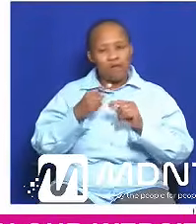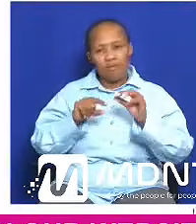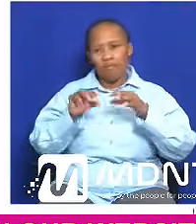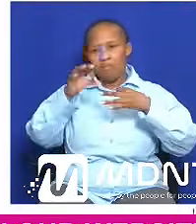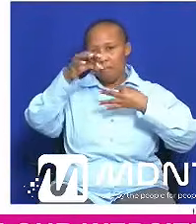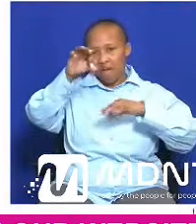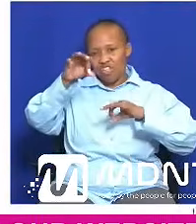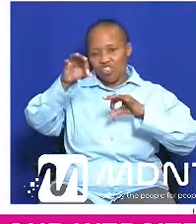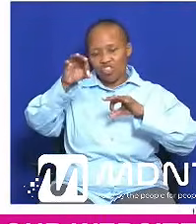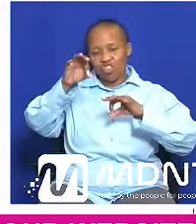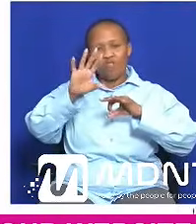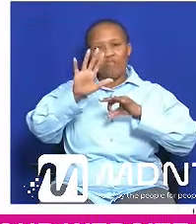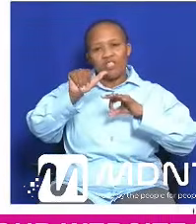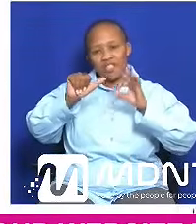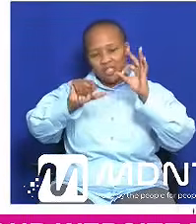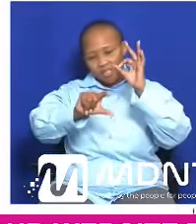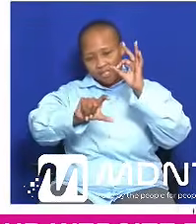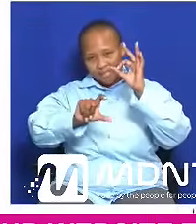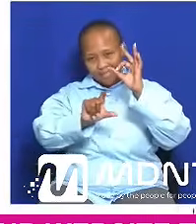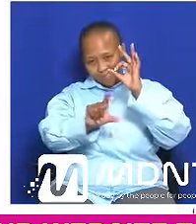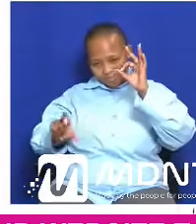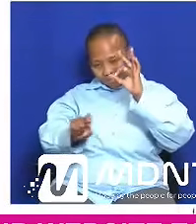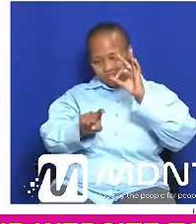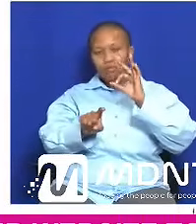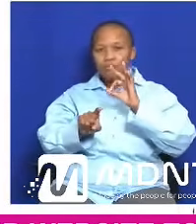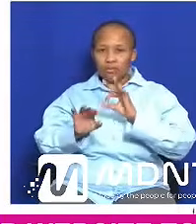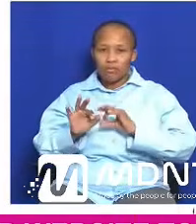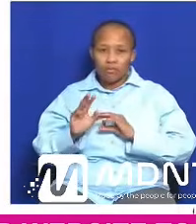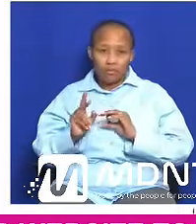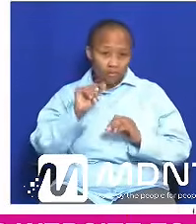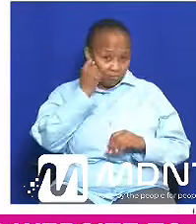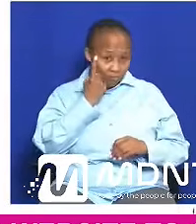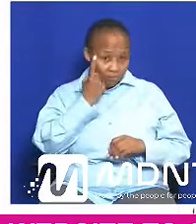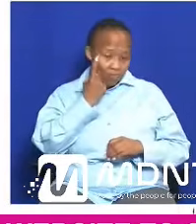Do you understand? Yes, I understand. Okay. So,